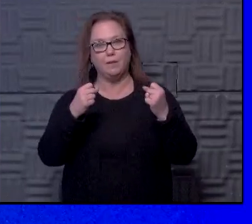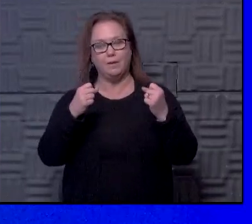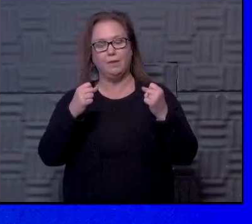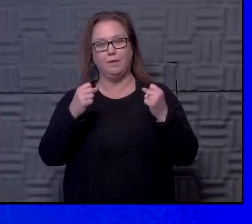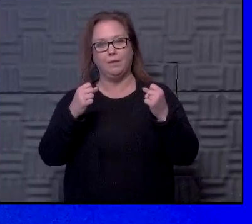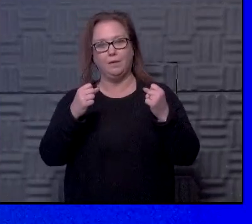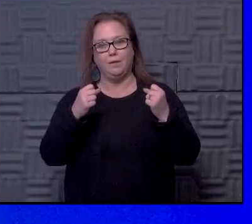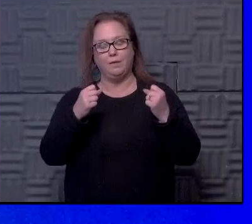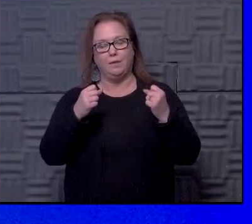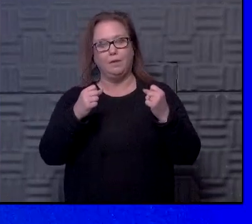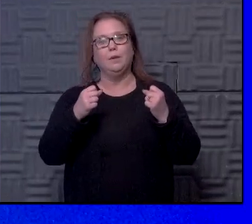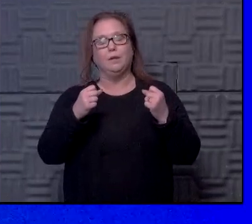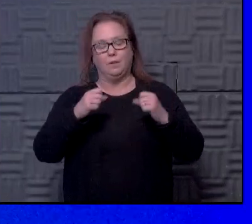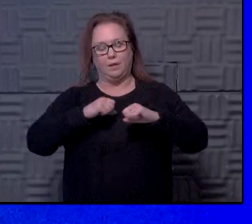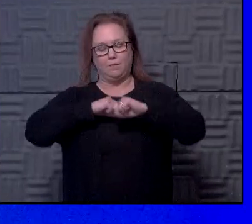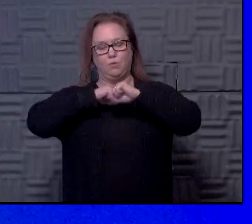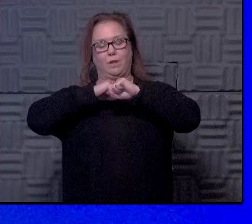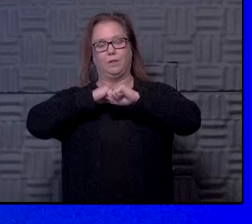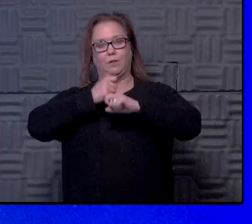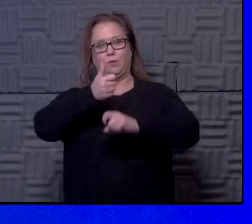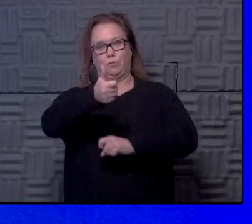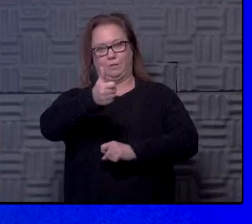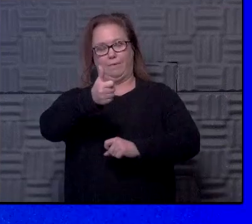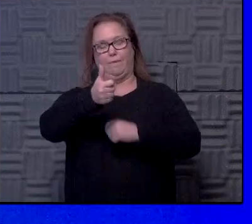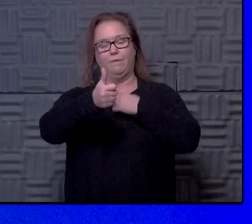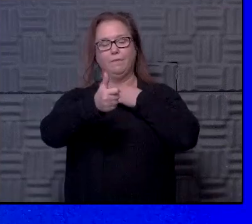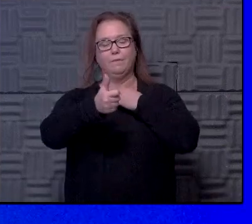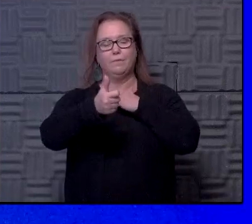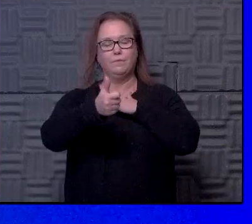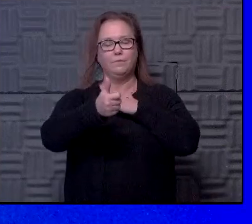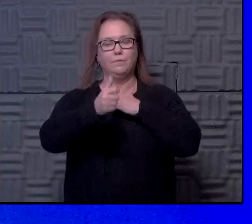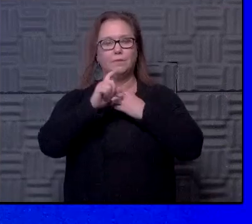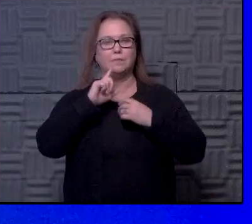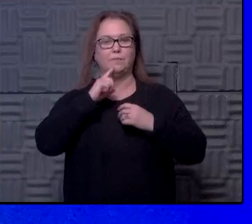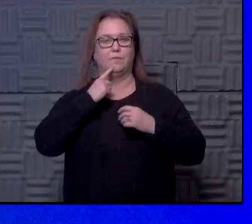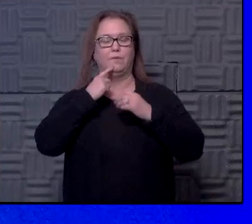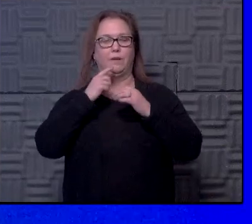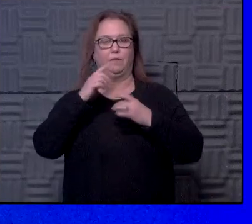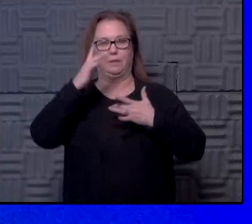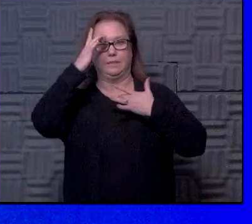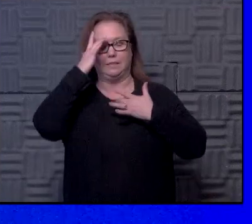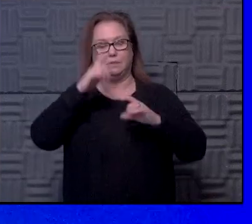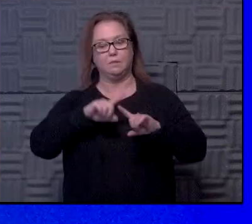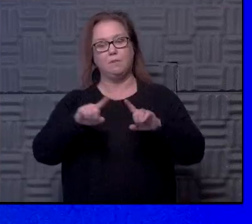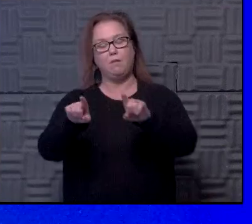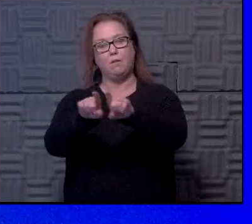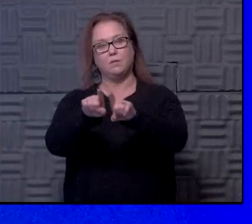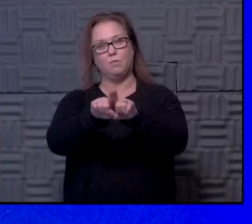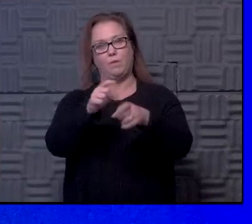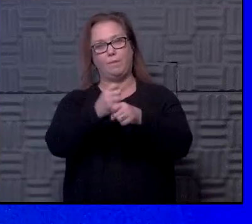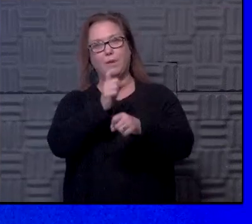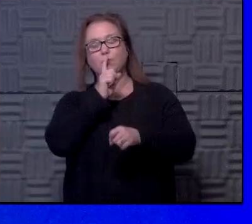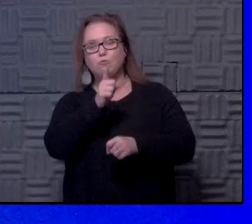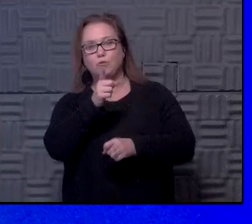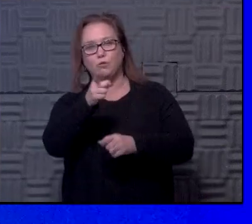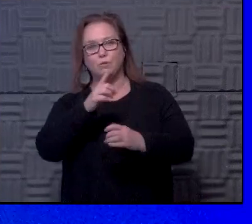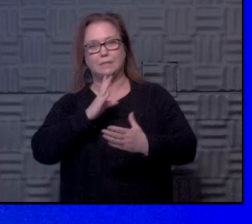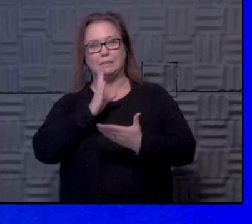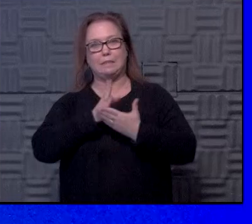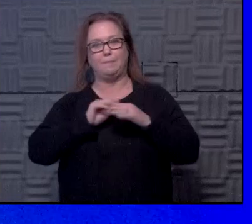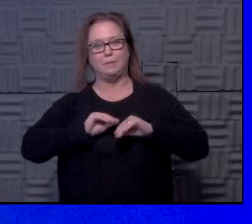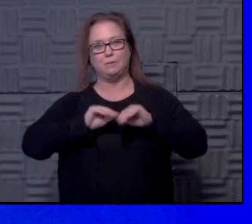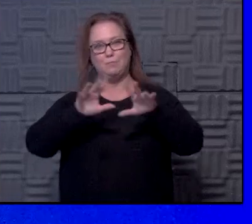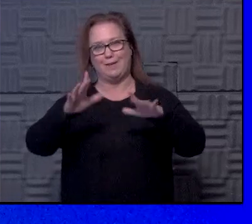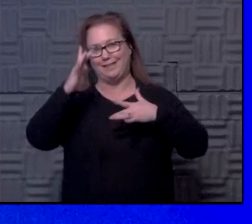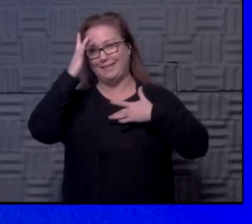getting the vaccine and getting immunity to protect yourself against severe and critical disease, but we also want to make sure that you are able to stop spreading